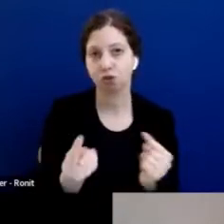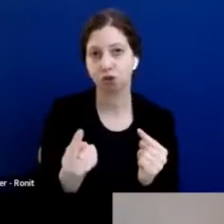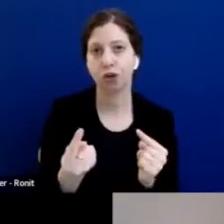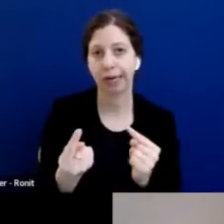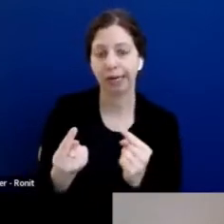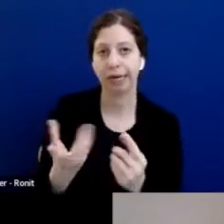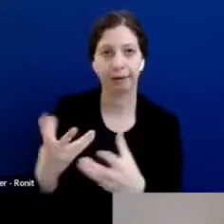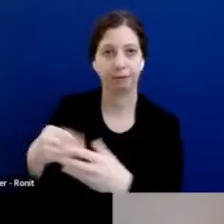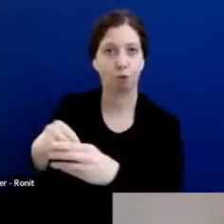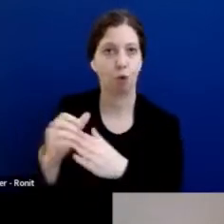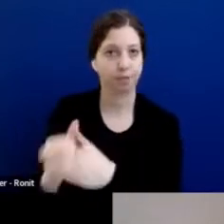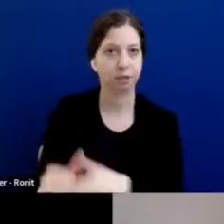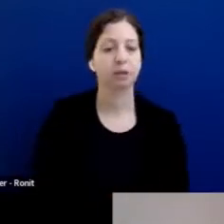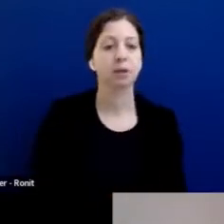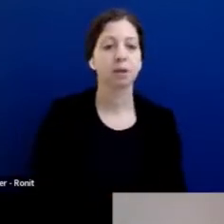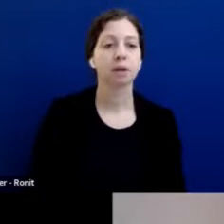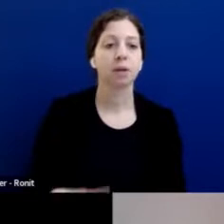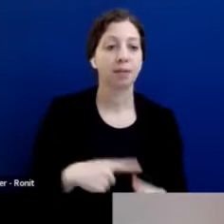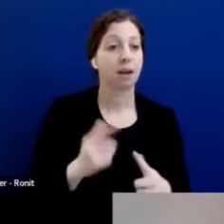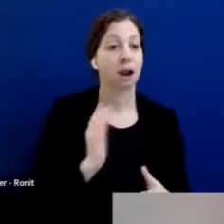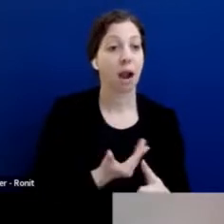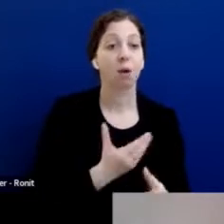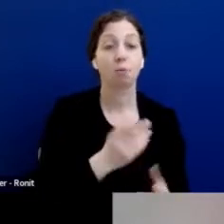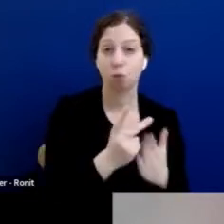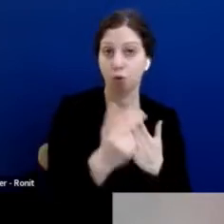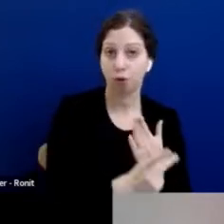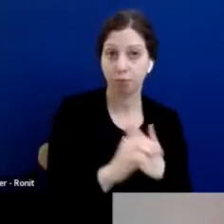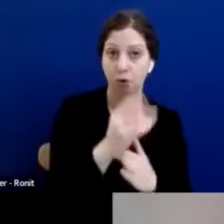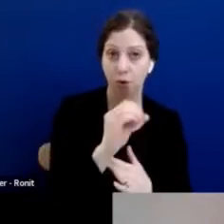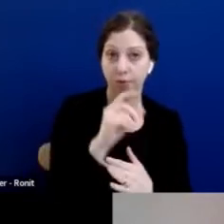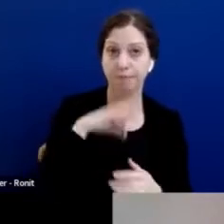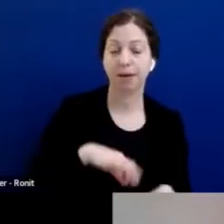Ohio Brain Injury Committee and program has benefited greatly from the